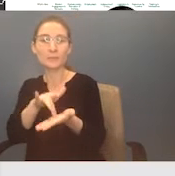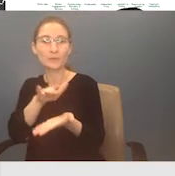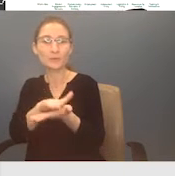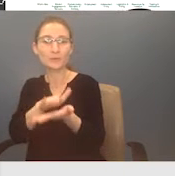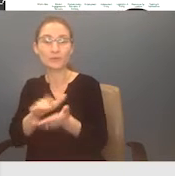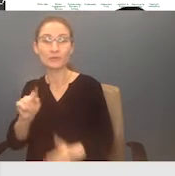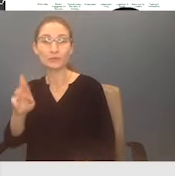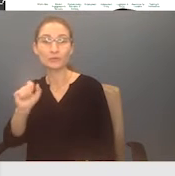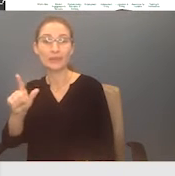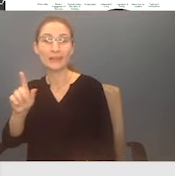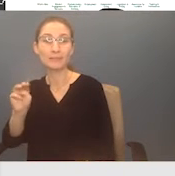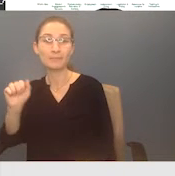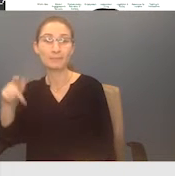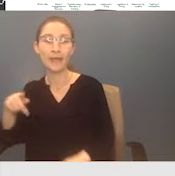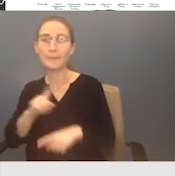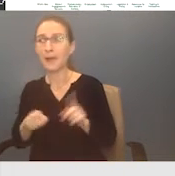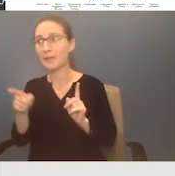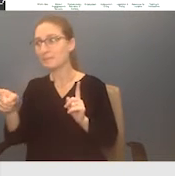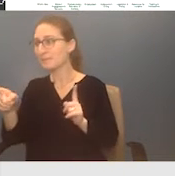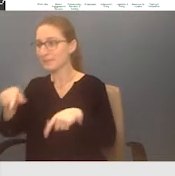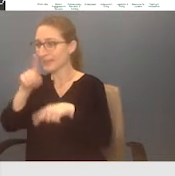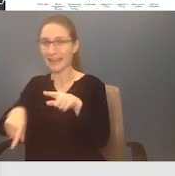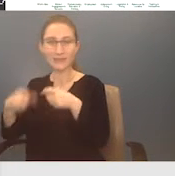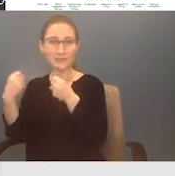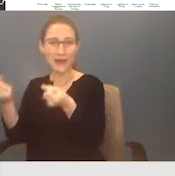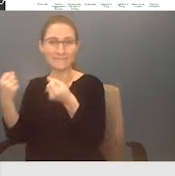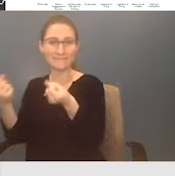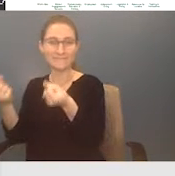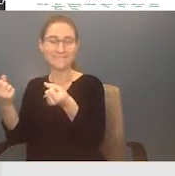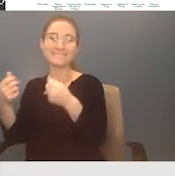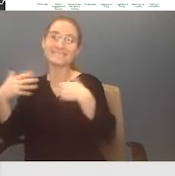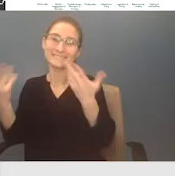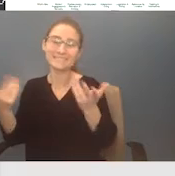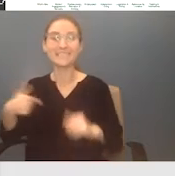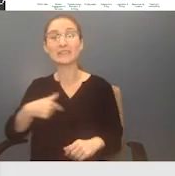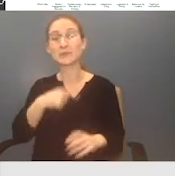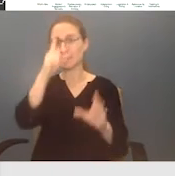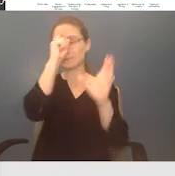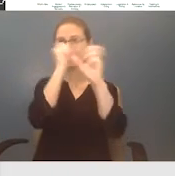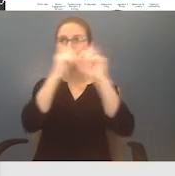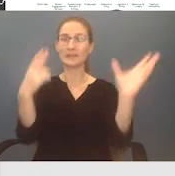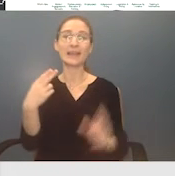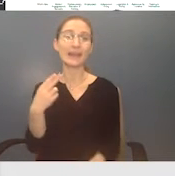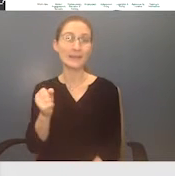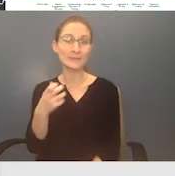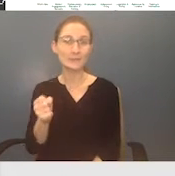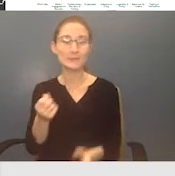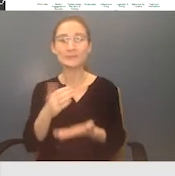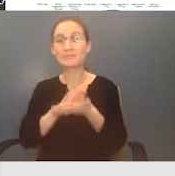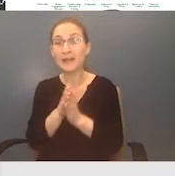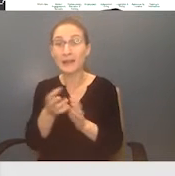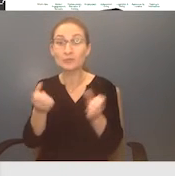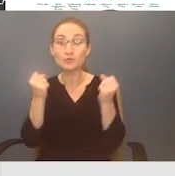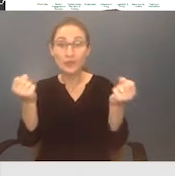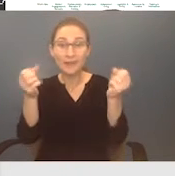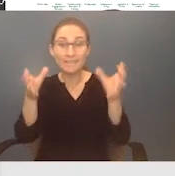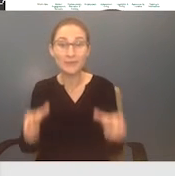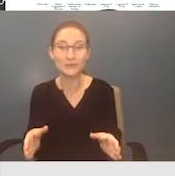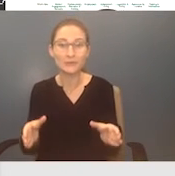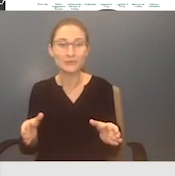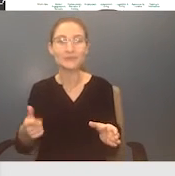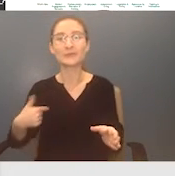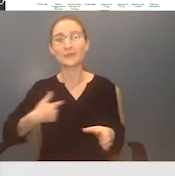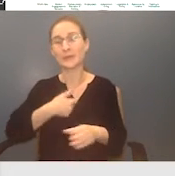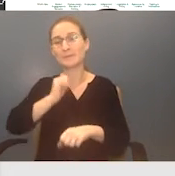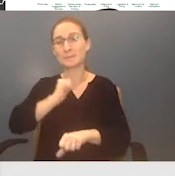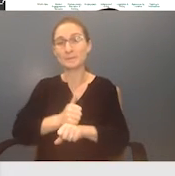map, but middle schoolers can't drive. So we thought about this in terms of, you know, high school drivers, you know, just kind of that focus. So